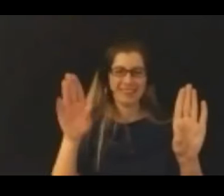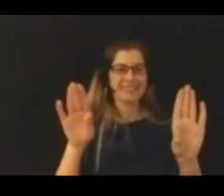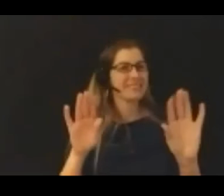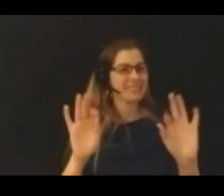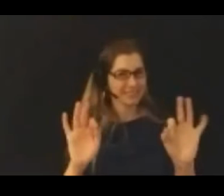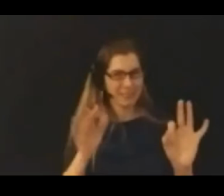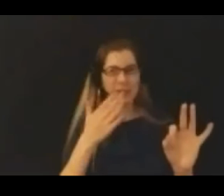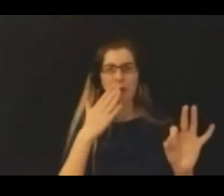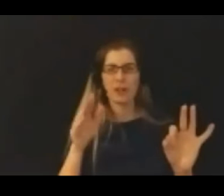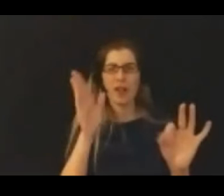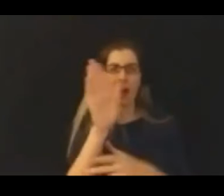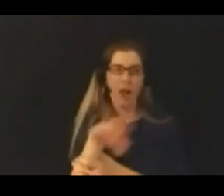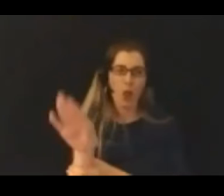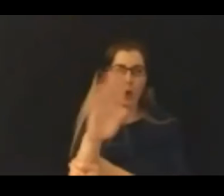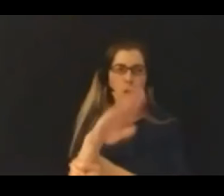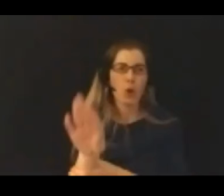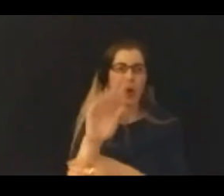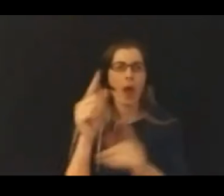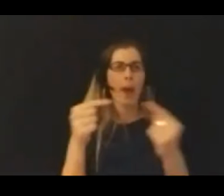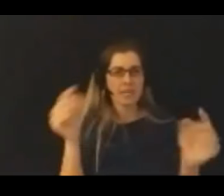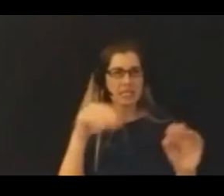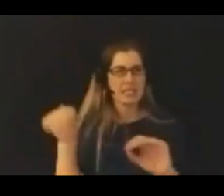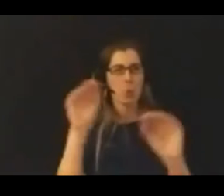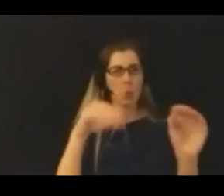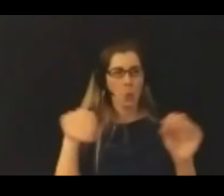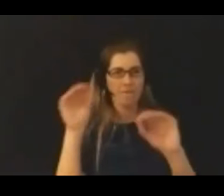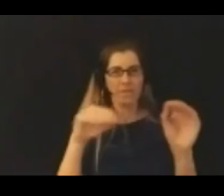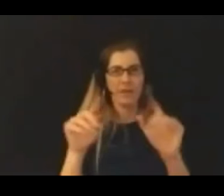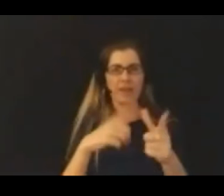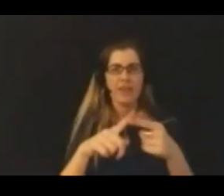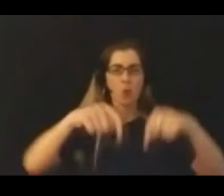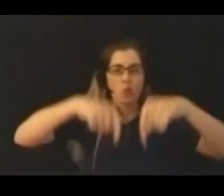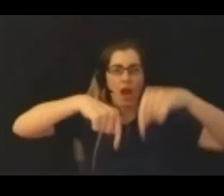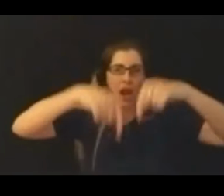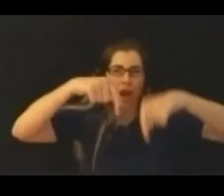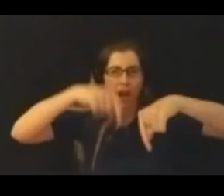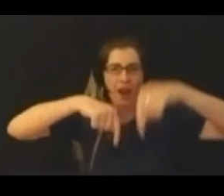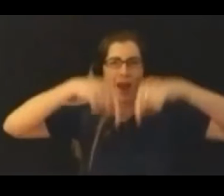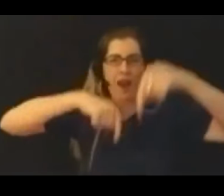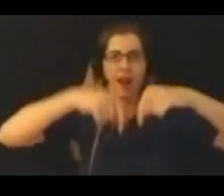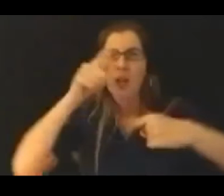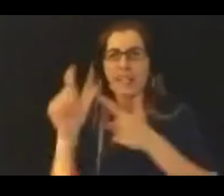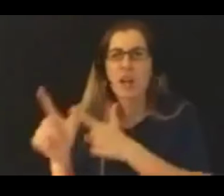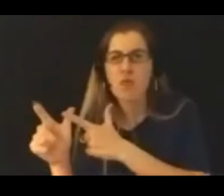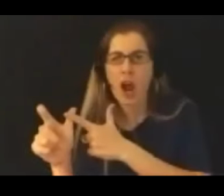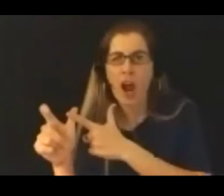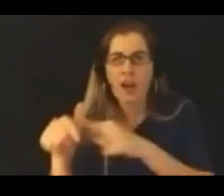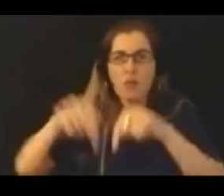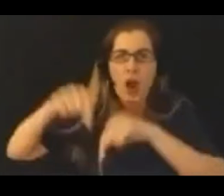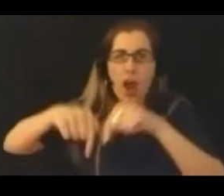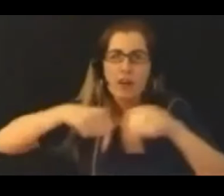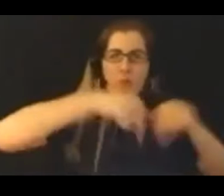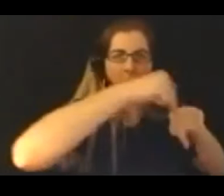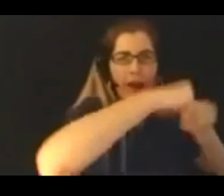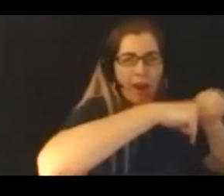Good. Another way. And then from here, just run your feet and run them one way and